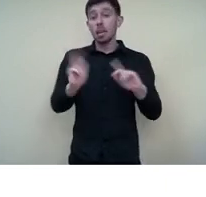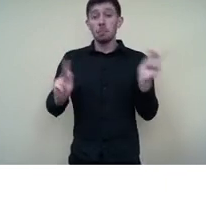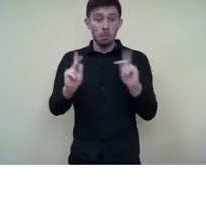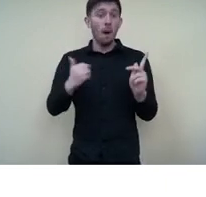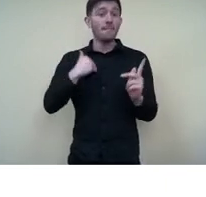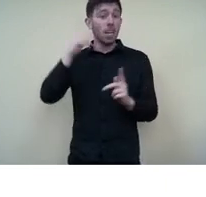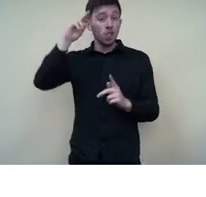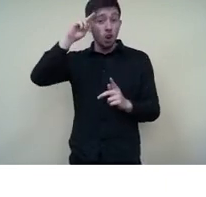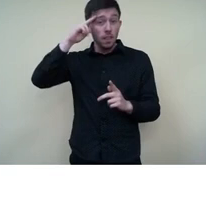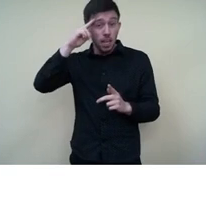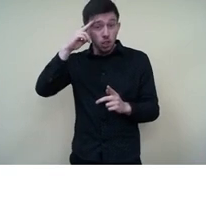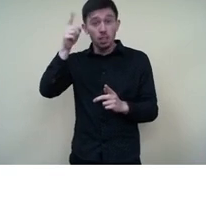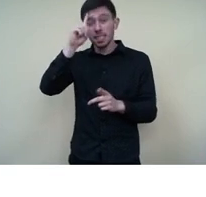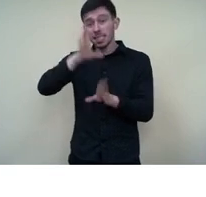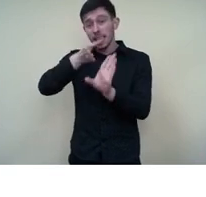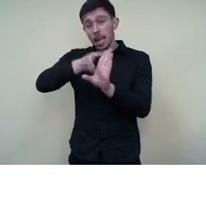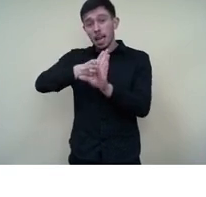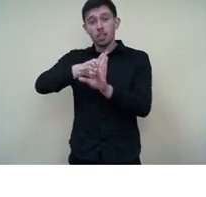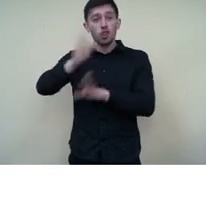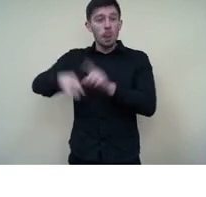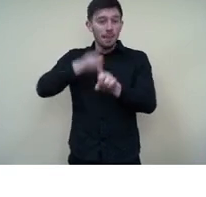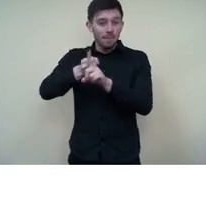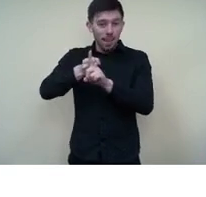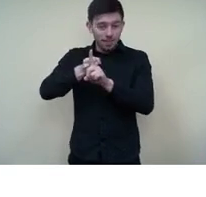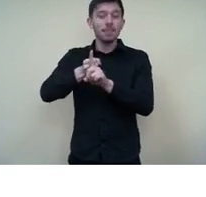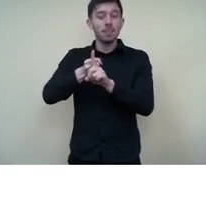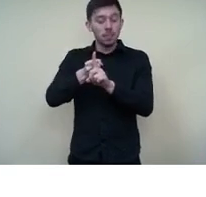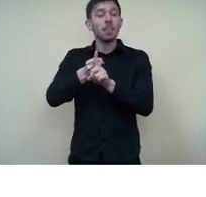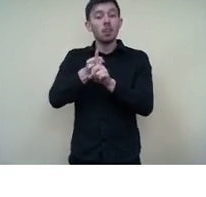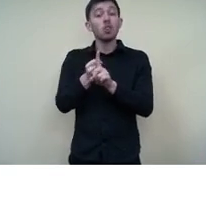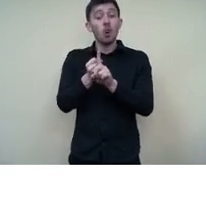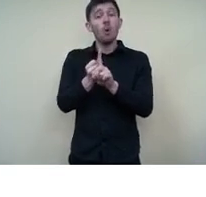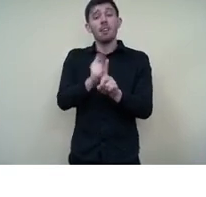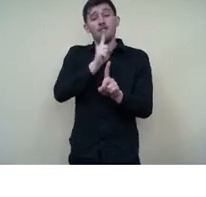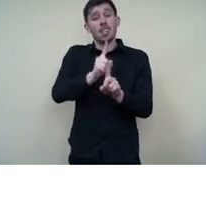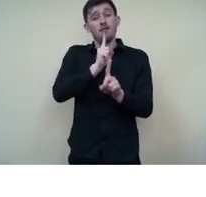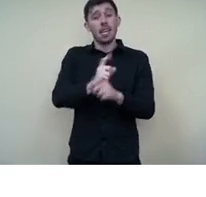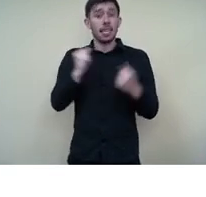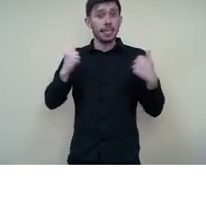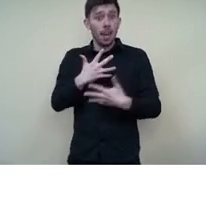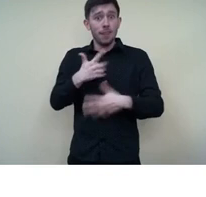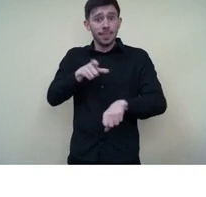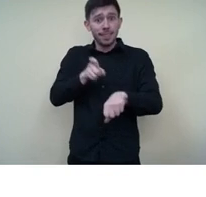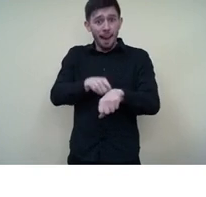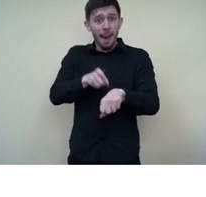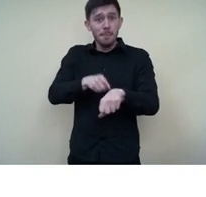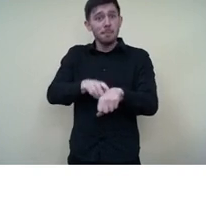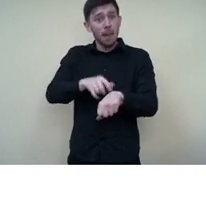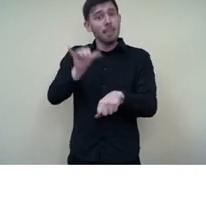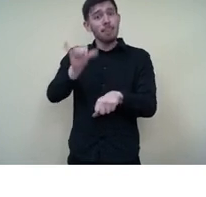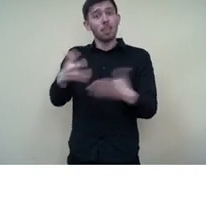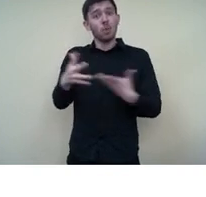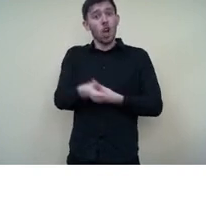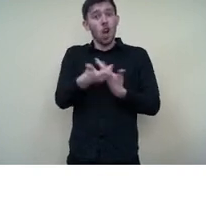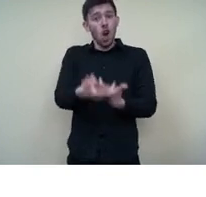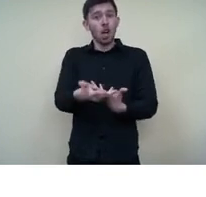neurological and psychological effects, as Nina mentioned and went into. And so this is a really scary time. And this is what really prompted the